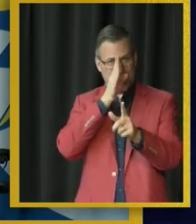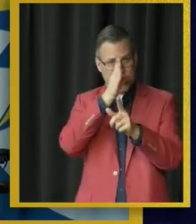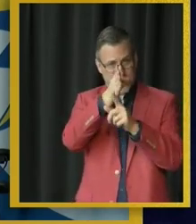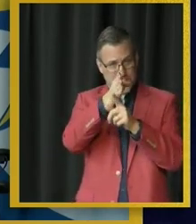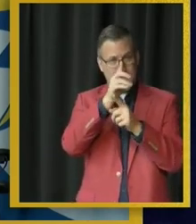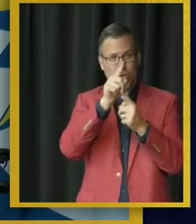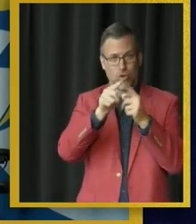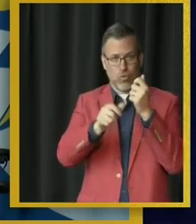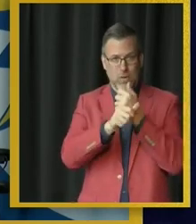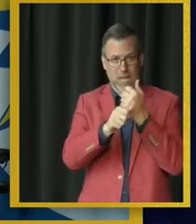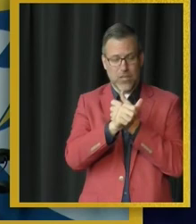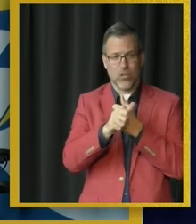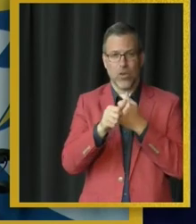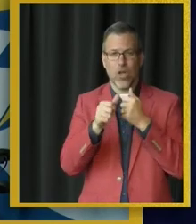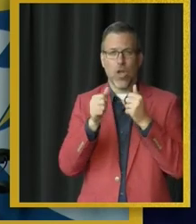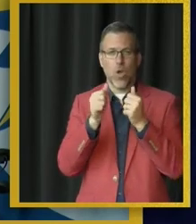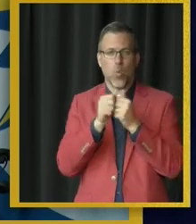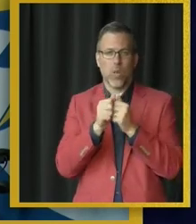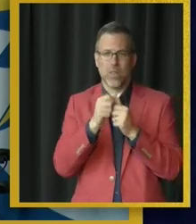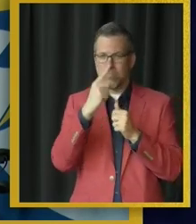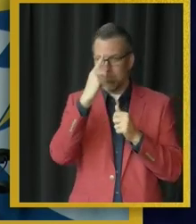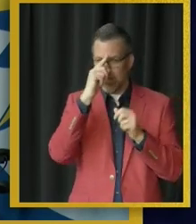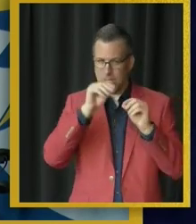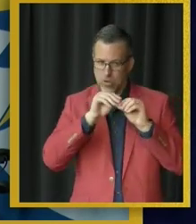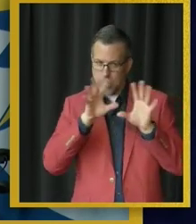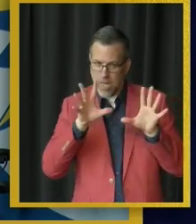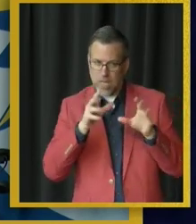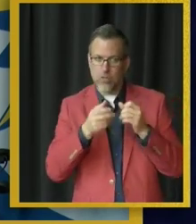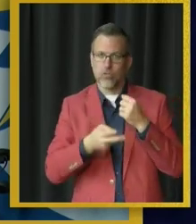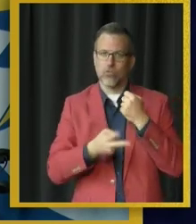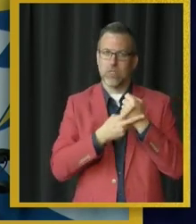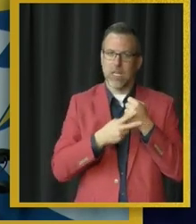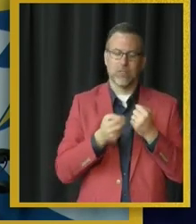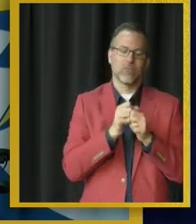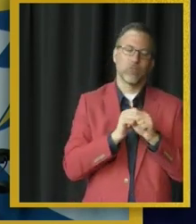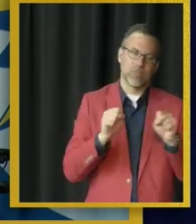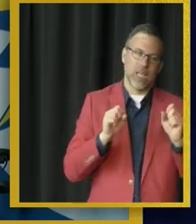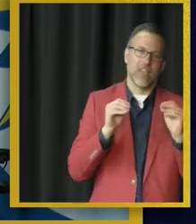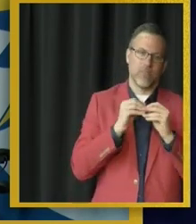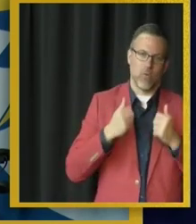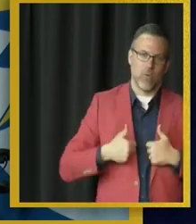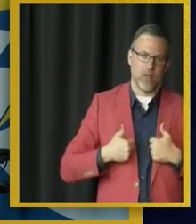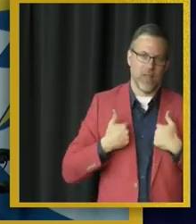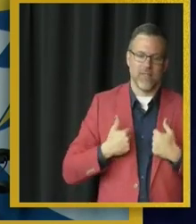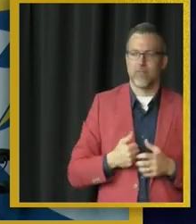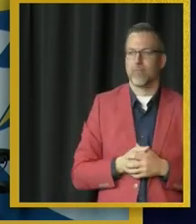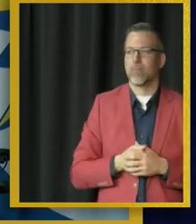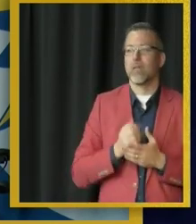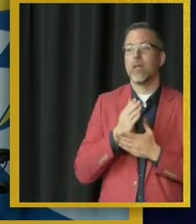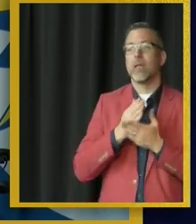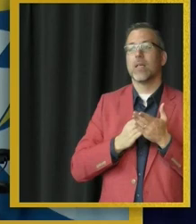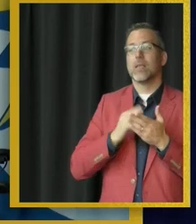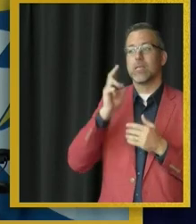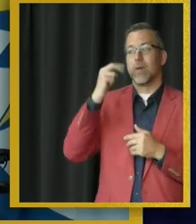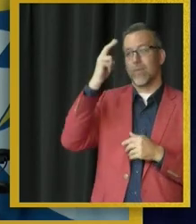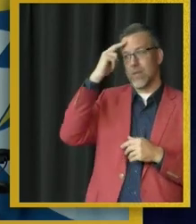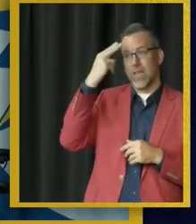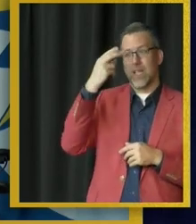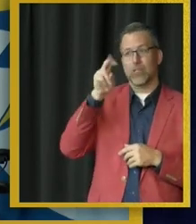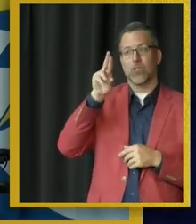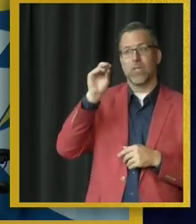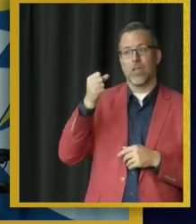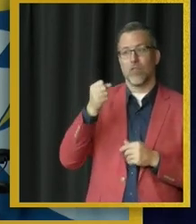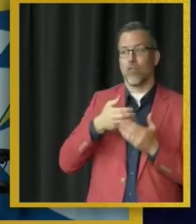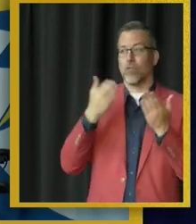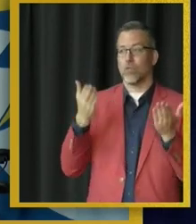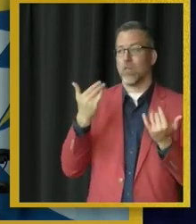with clarity and precision to save lives. Now, some of these national heroes are with us today,